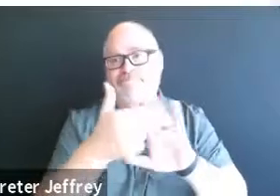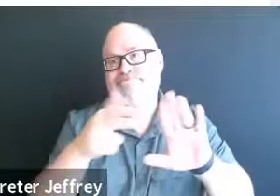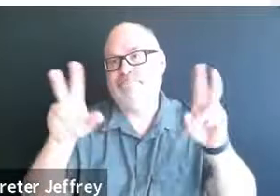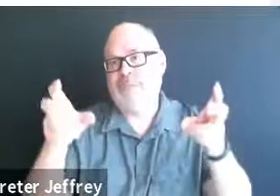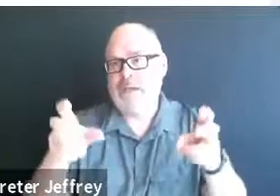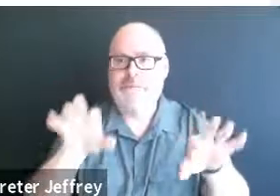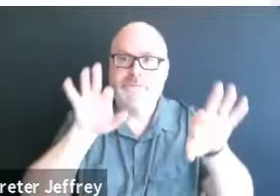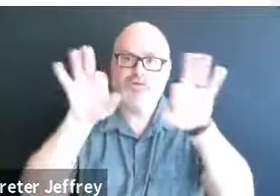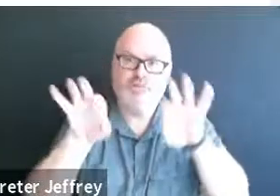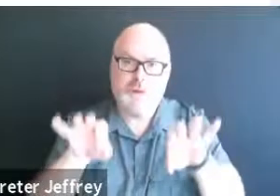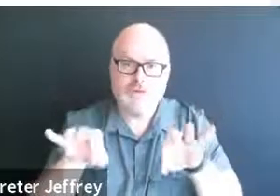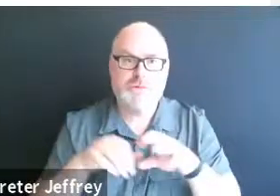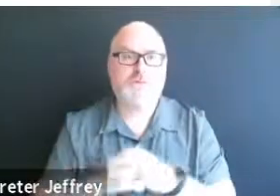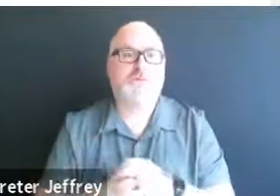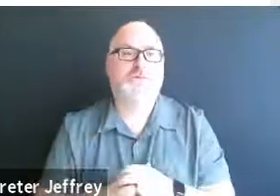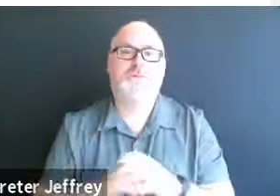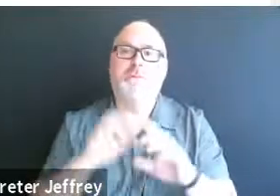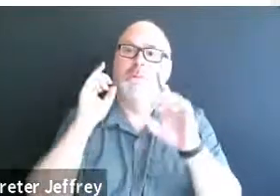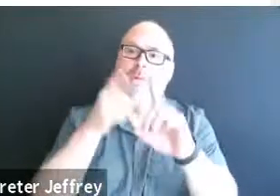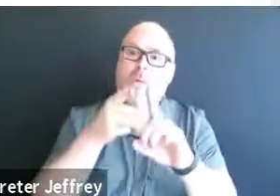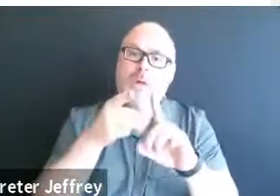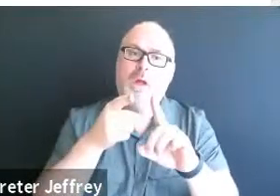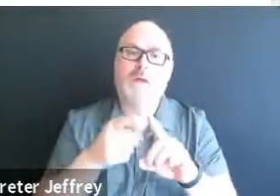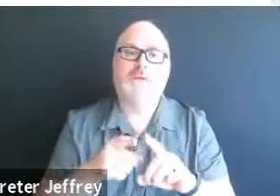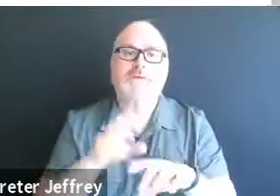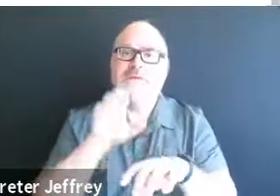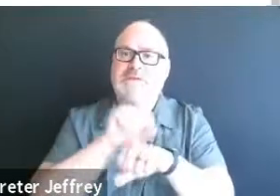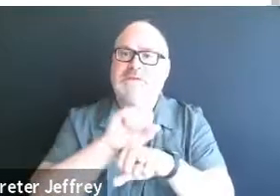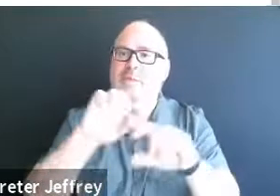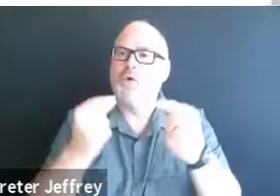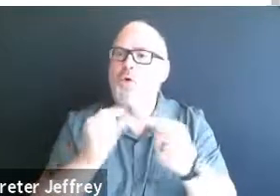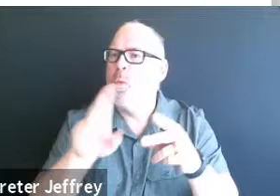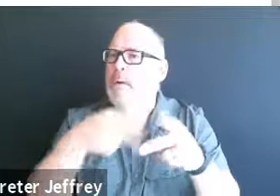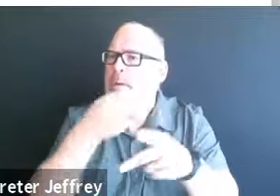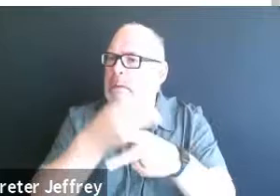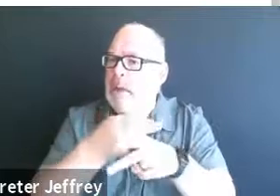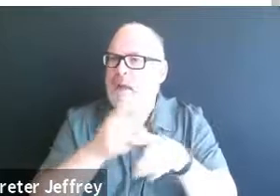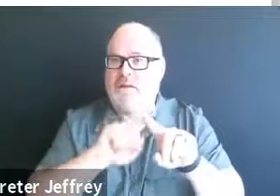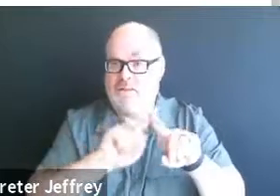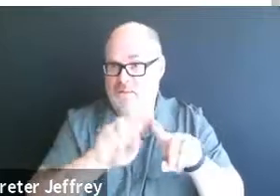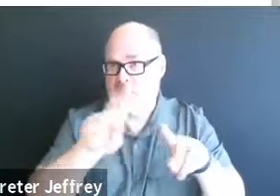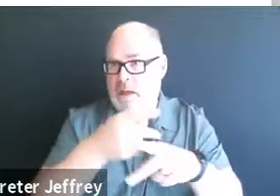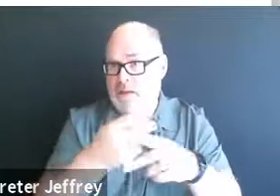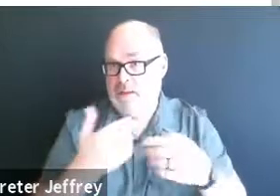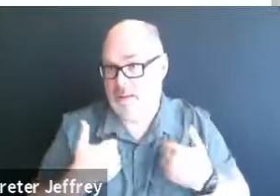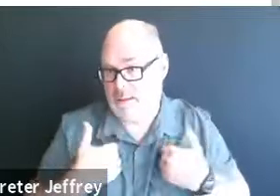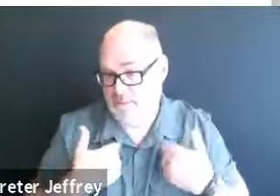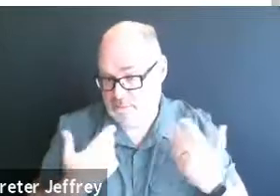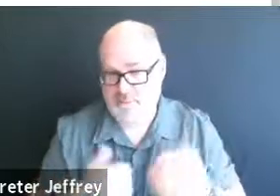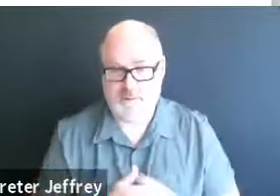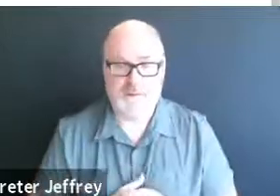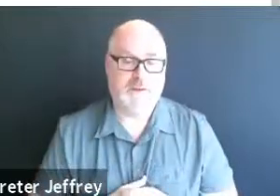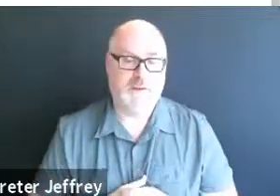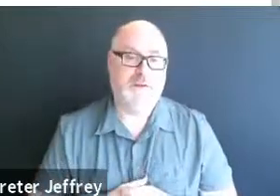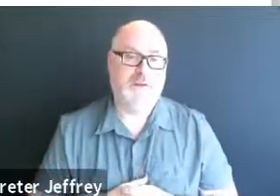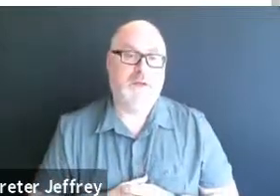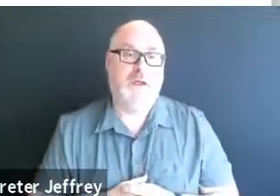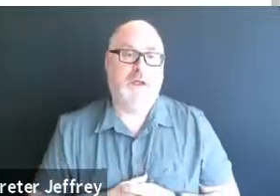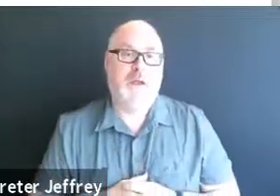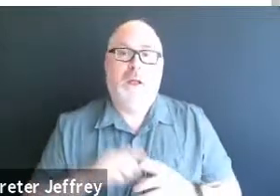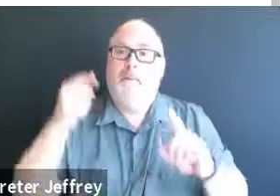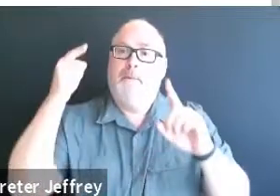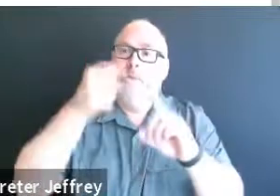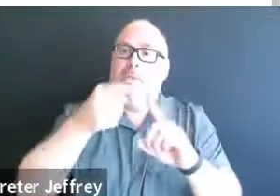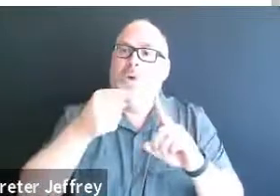to provide a title, instructions, points, which assignment group, if I have different groups that I want this assignment